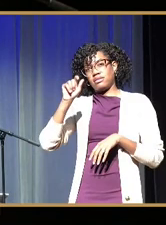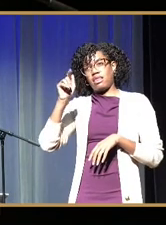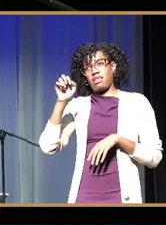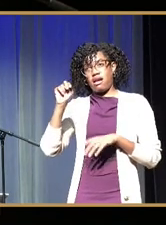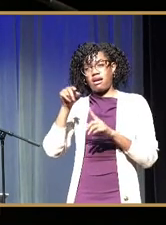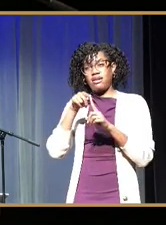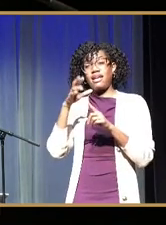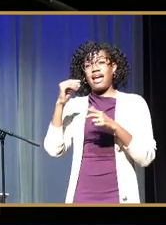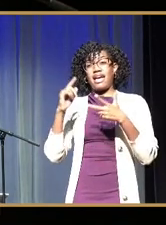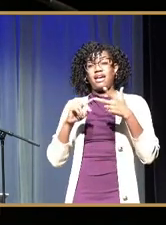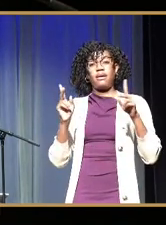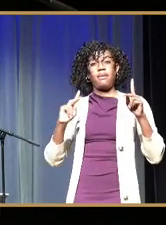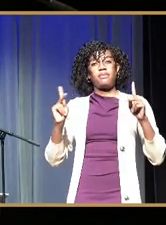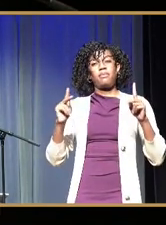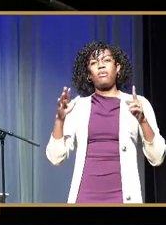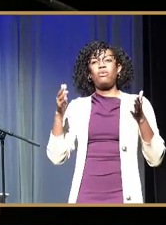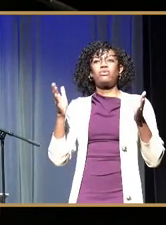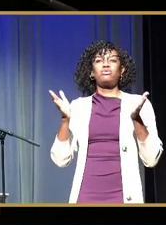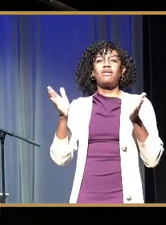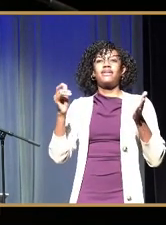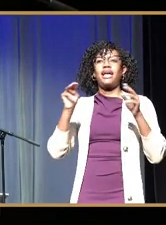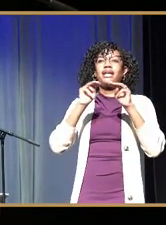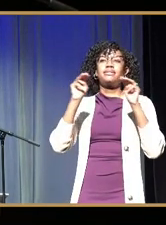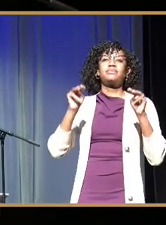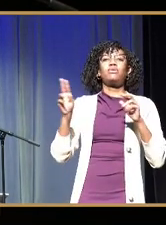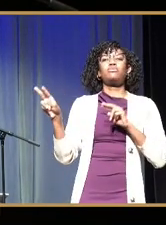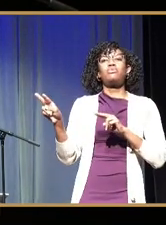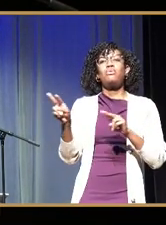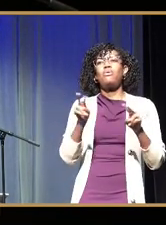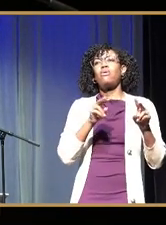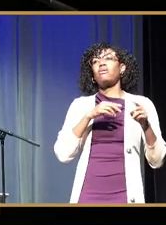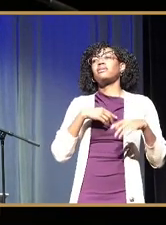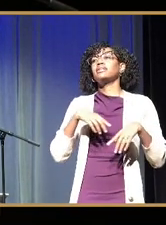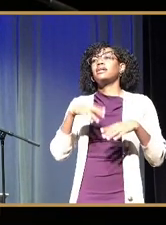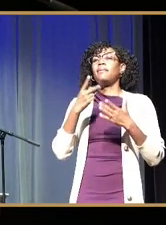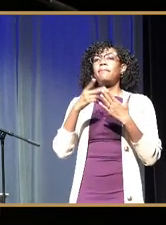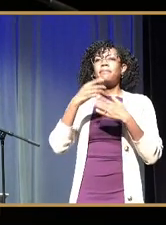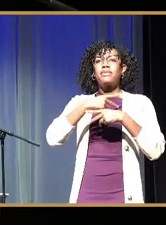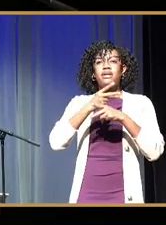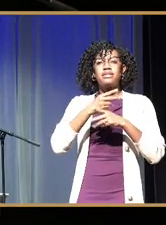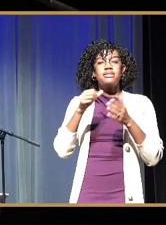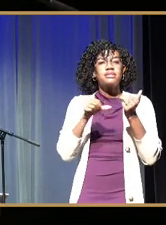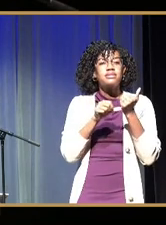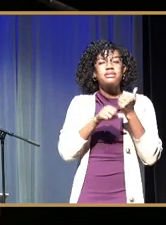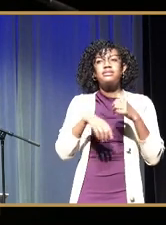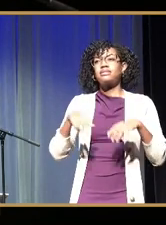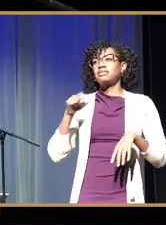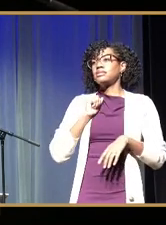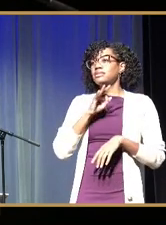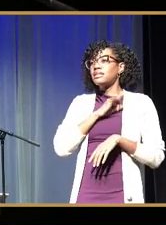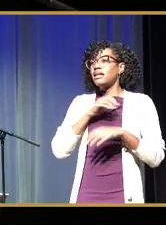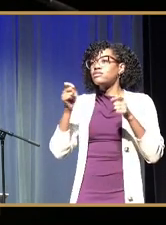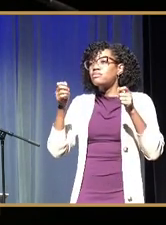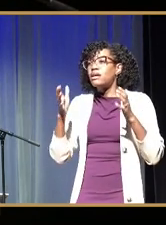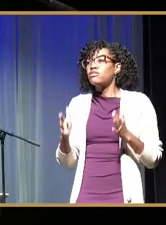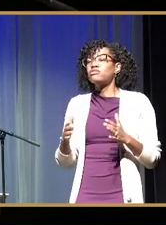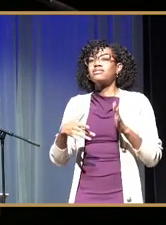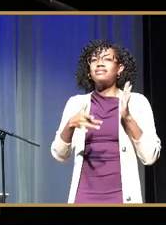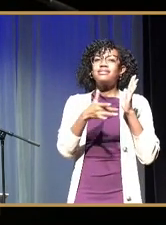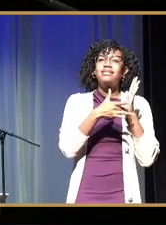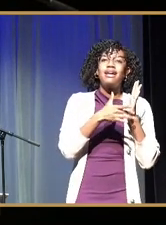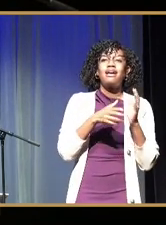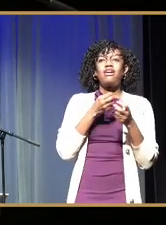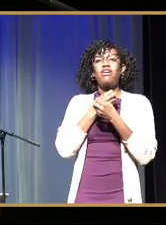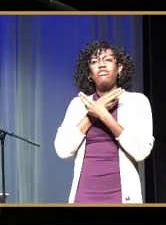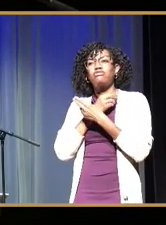serving as docents, production assistants, stage managers, tech, and ushers, along with our